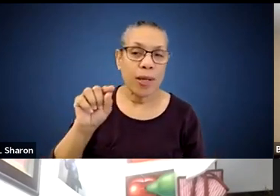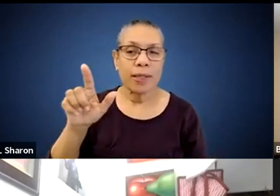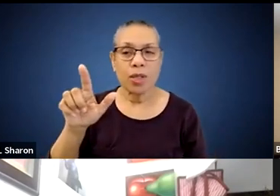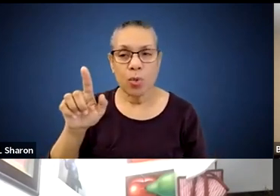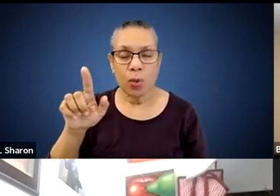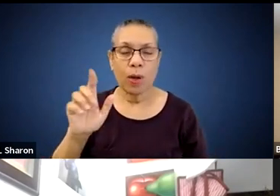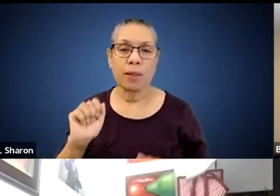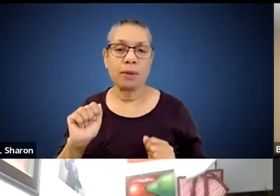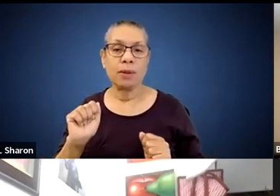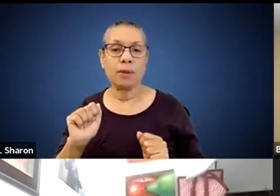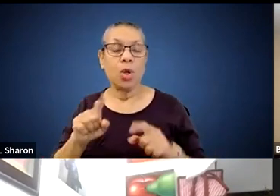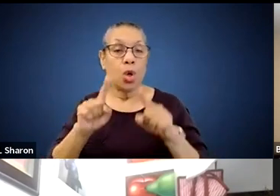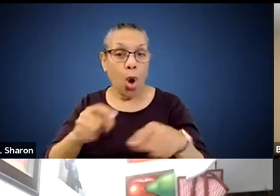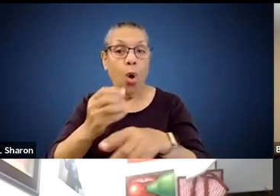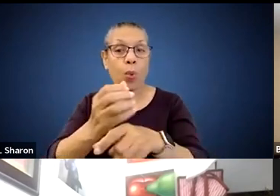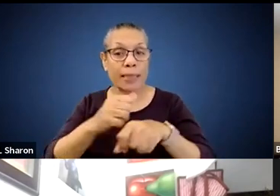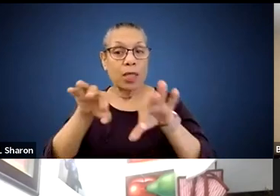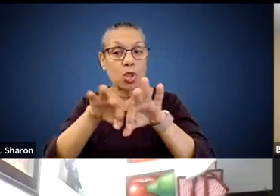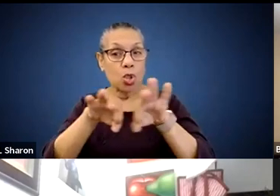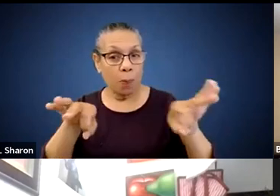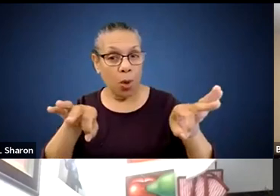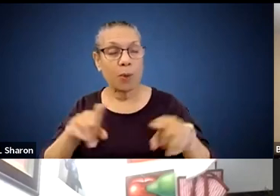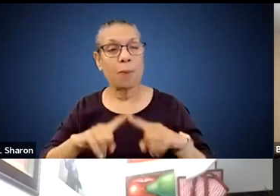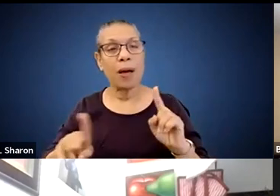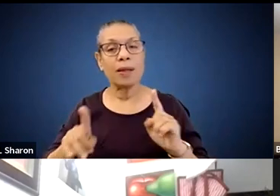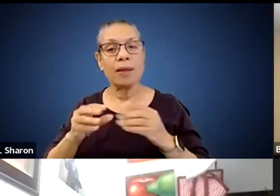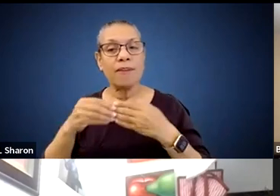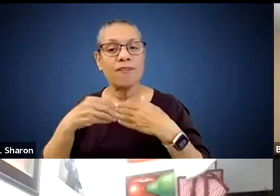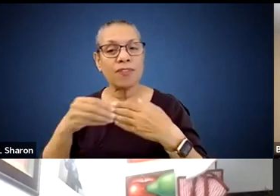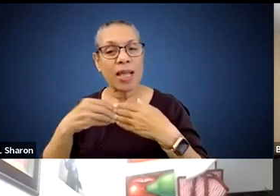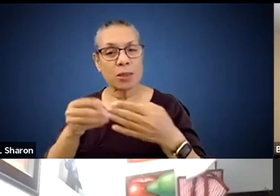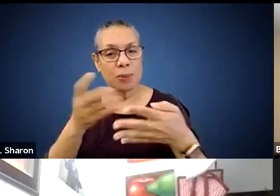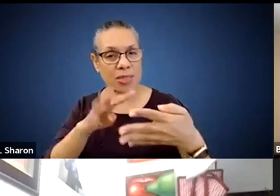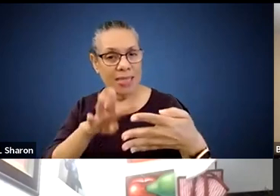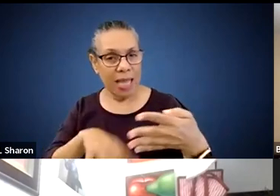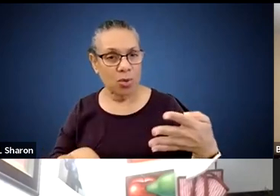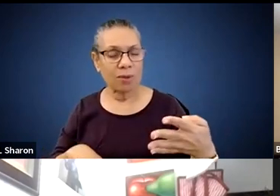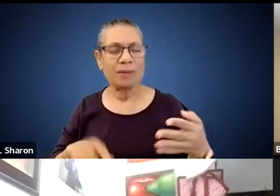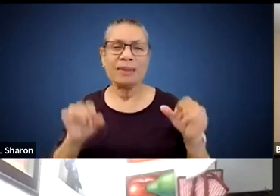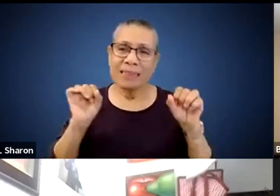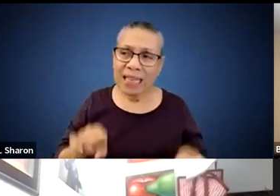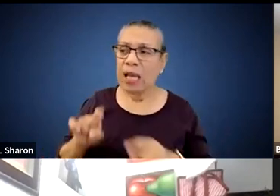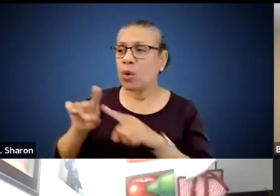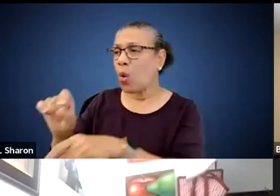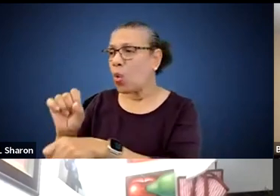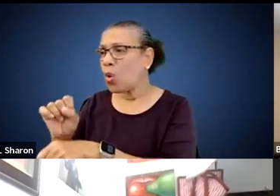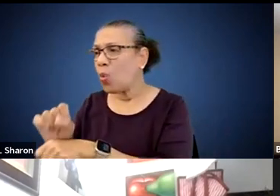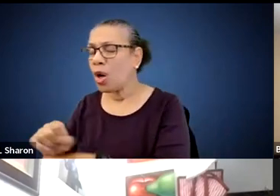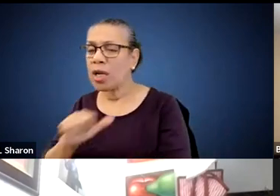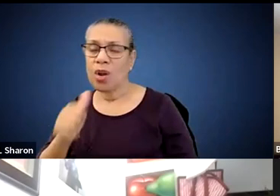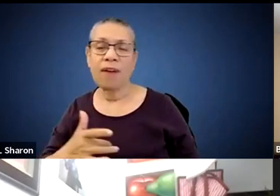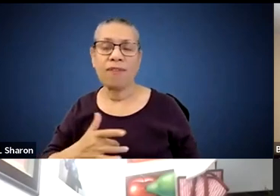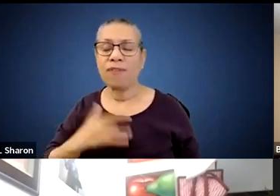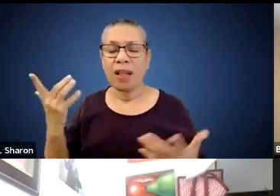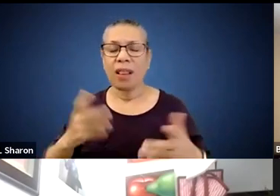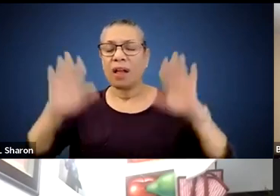um still be able to go for a diploma but have a more flexible schedule have the ability to be able to work and not have a you know blow up